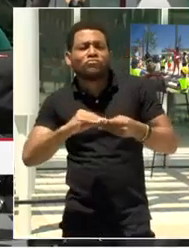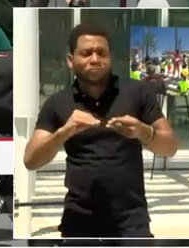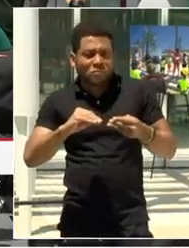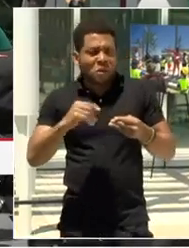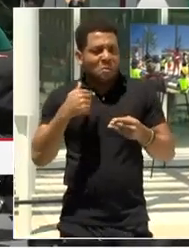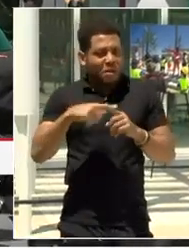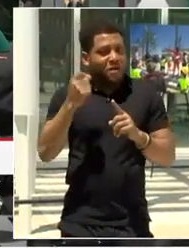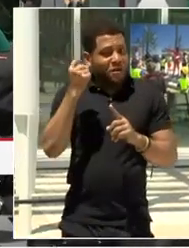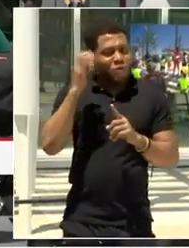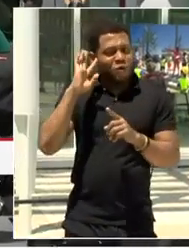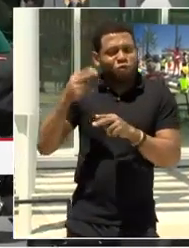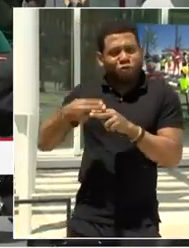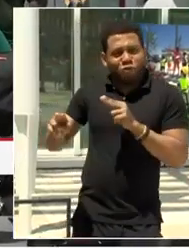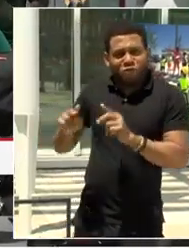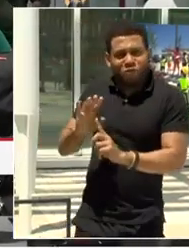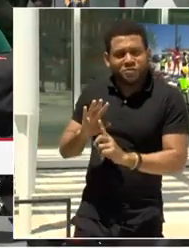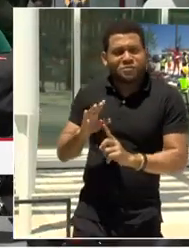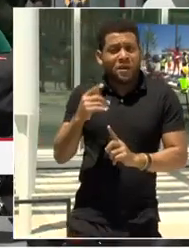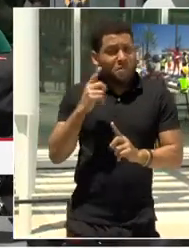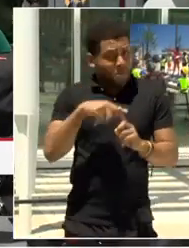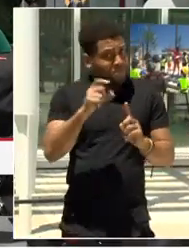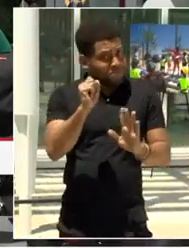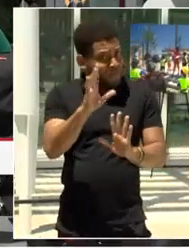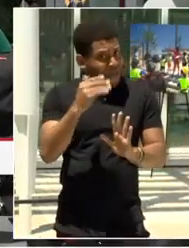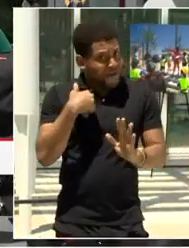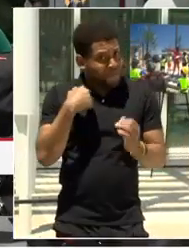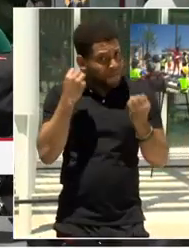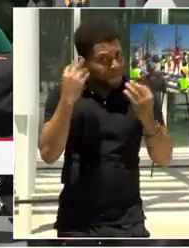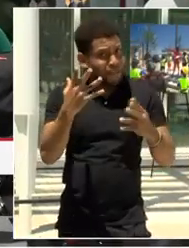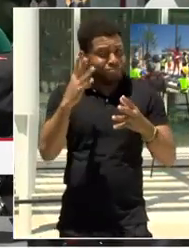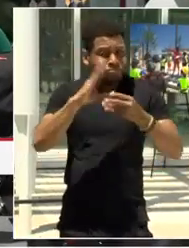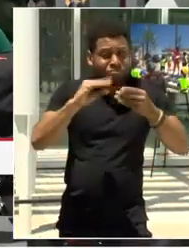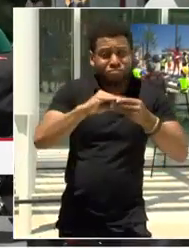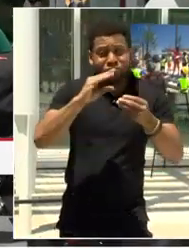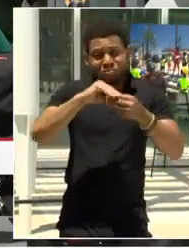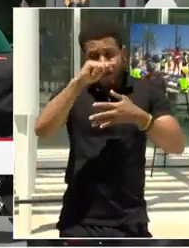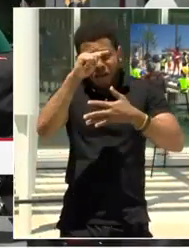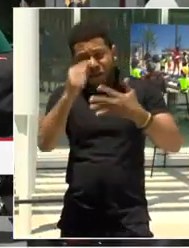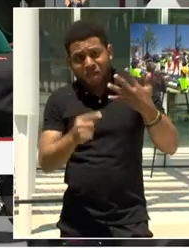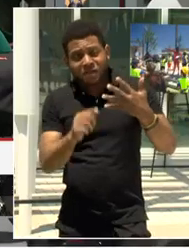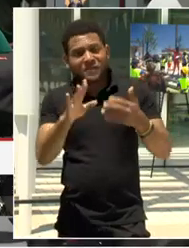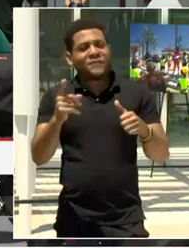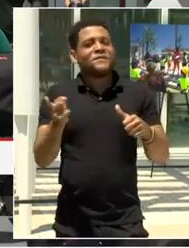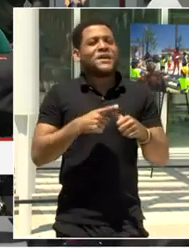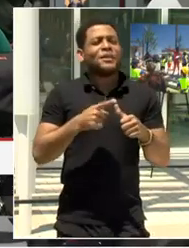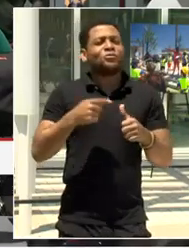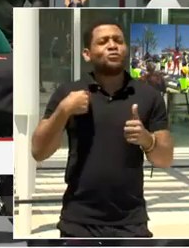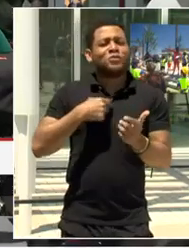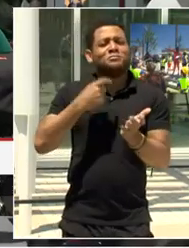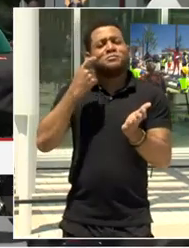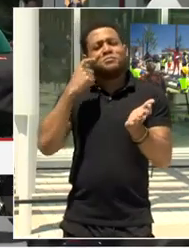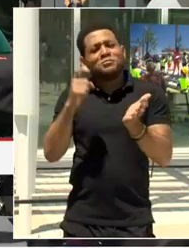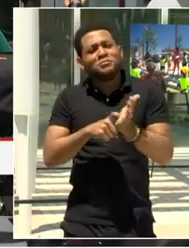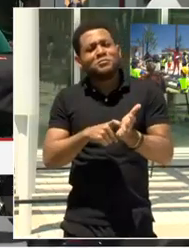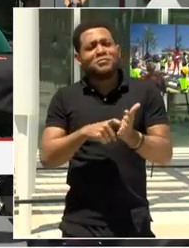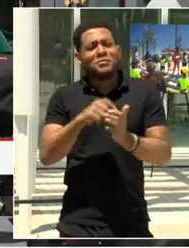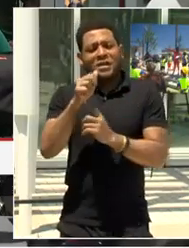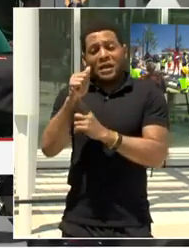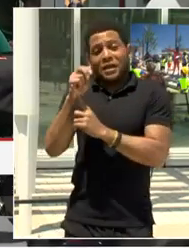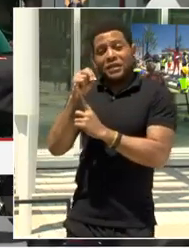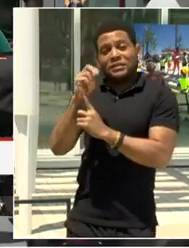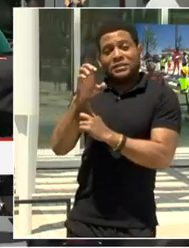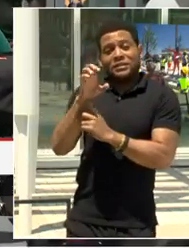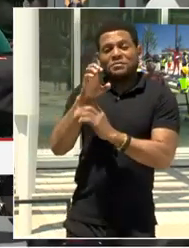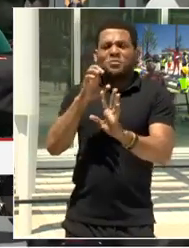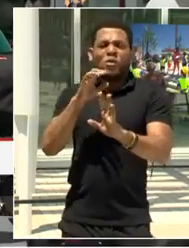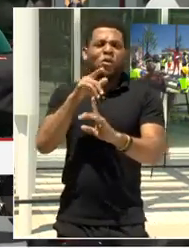lot to say. I first want to recognize at-large council member, former Ward 5 council member,